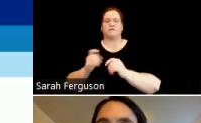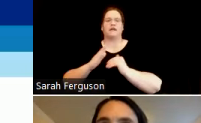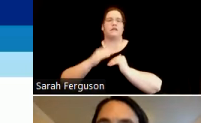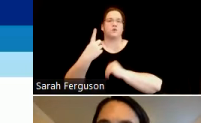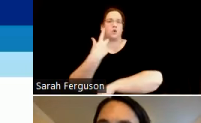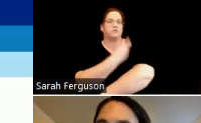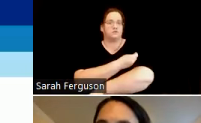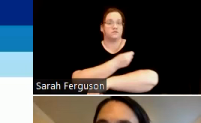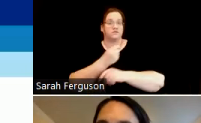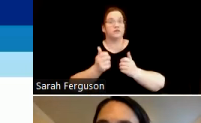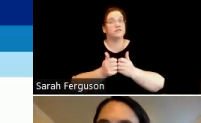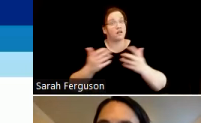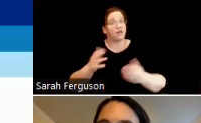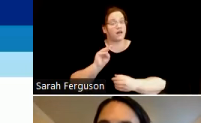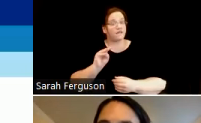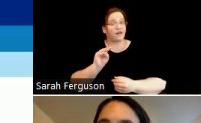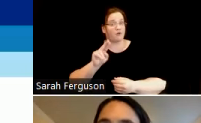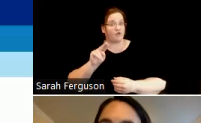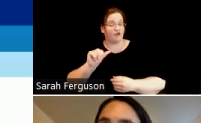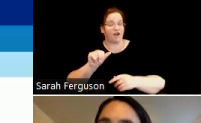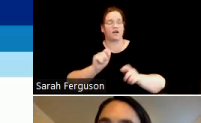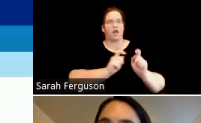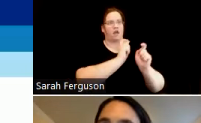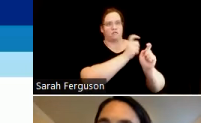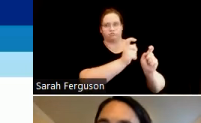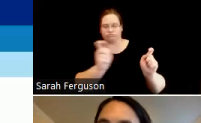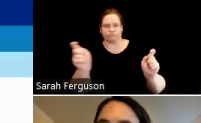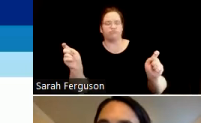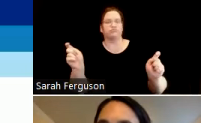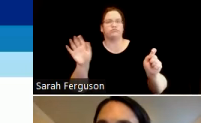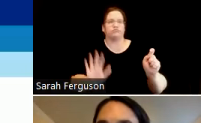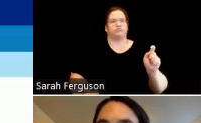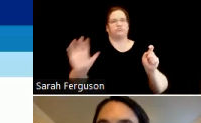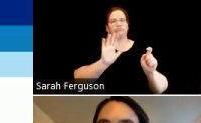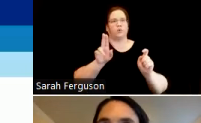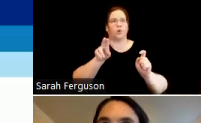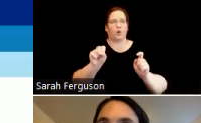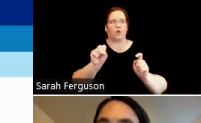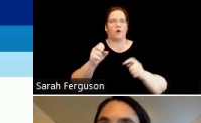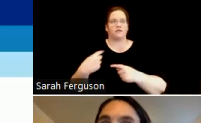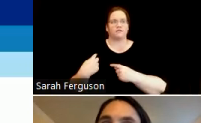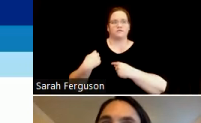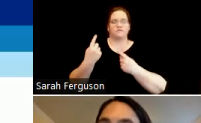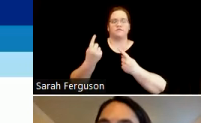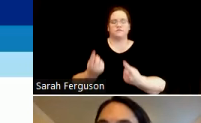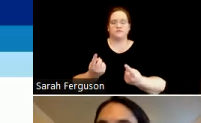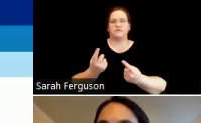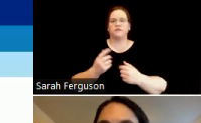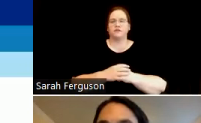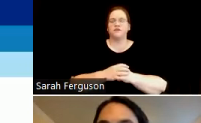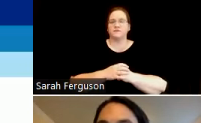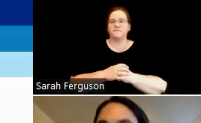lot of mRNA vaccine that has been distributed and administered in the United States in the last year and a half. And we